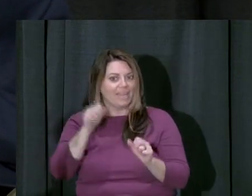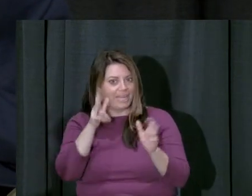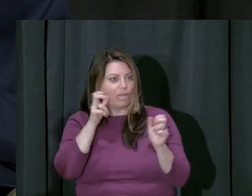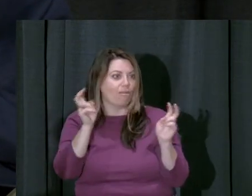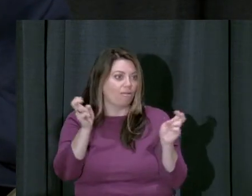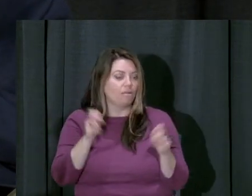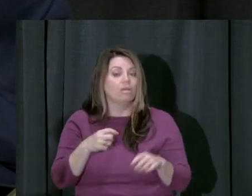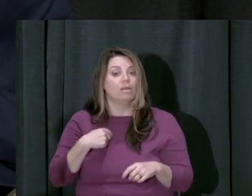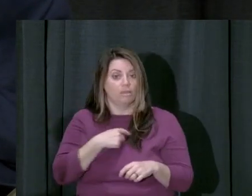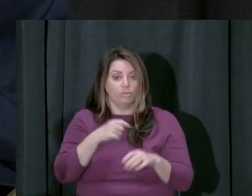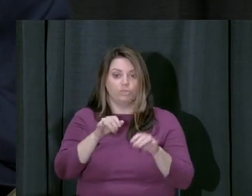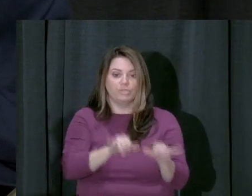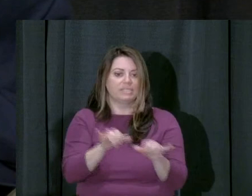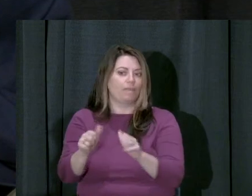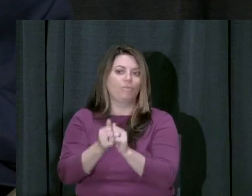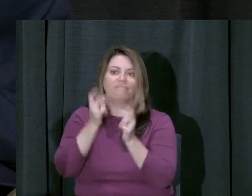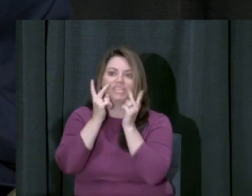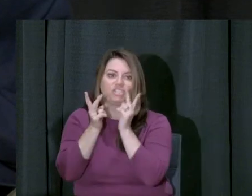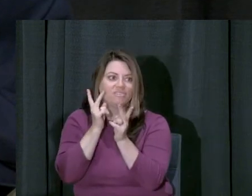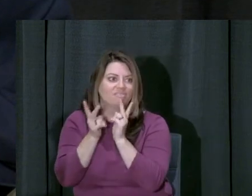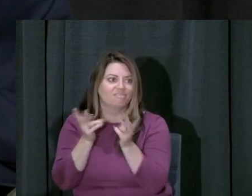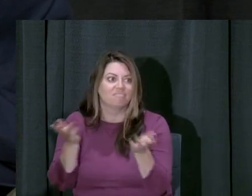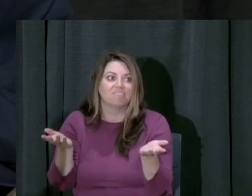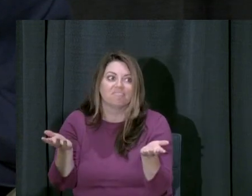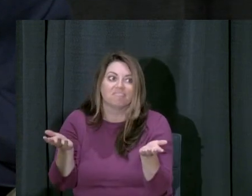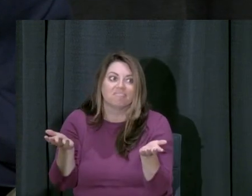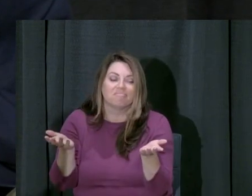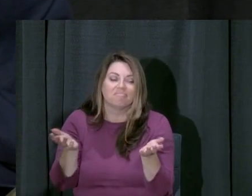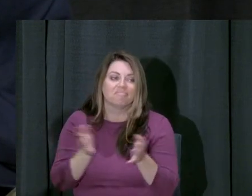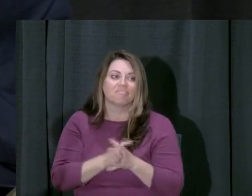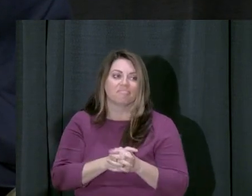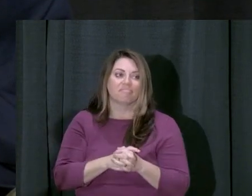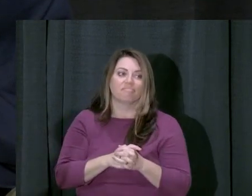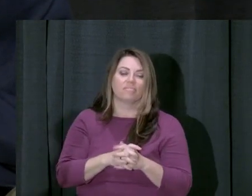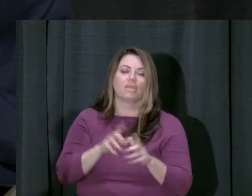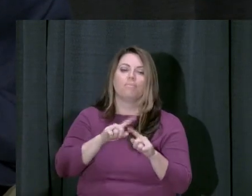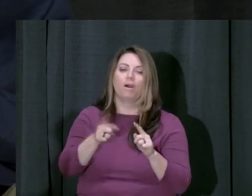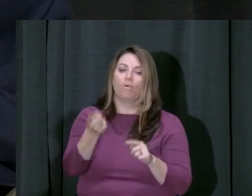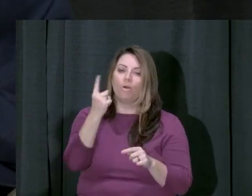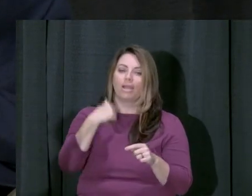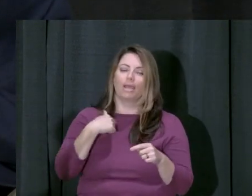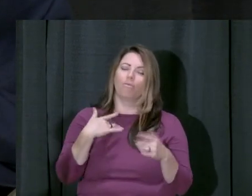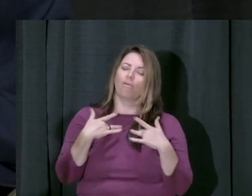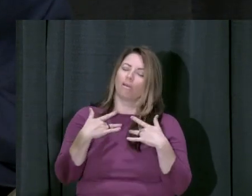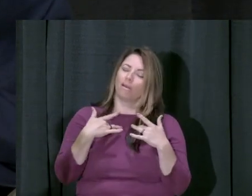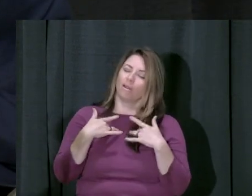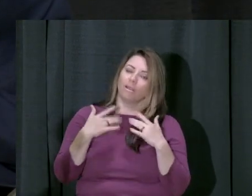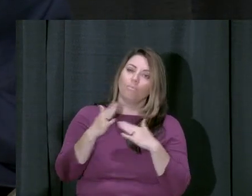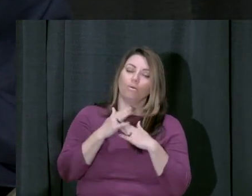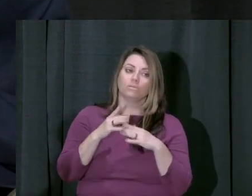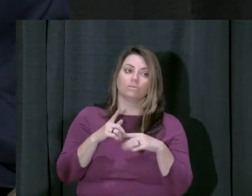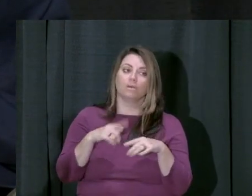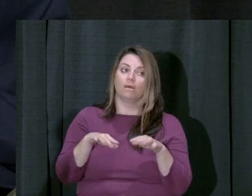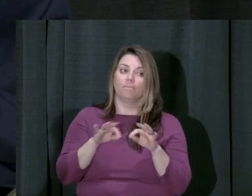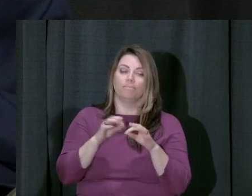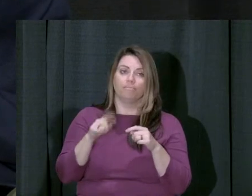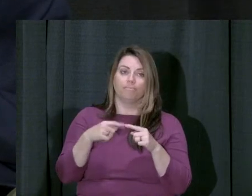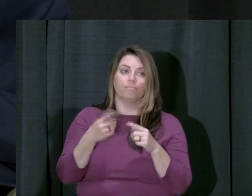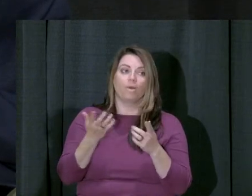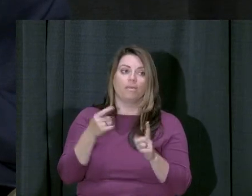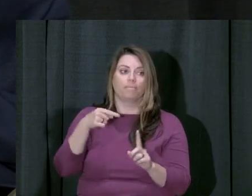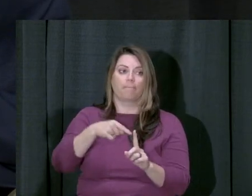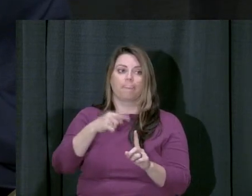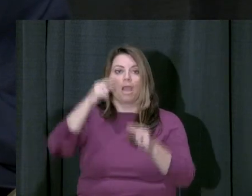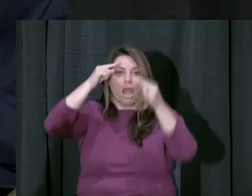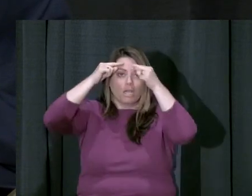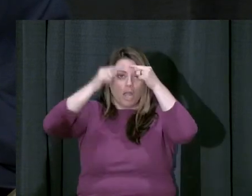vision? But the one I worry most about is cognitive language and learning,